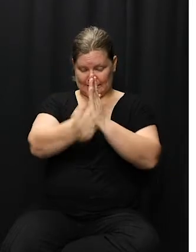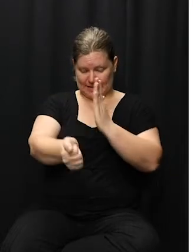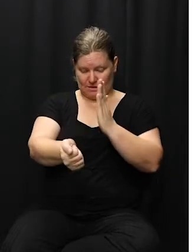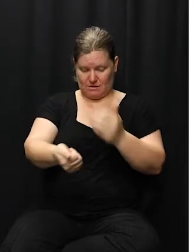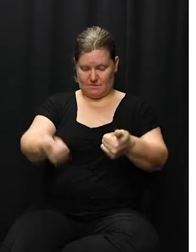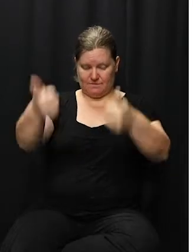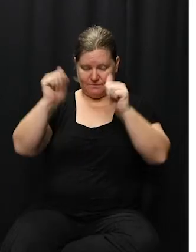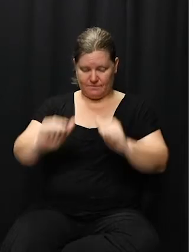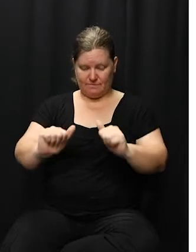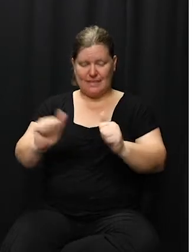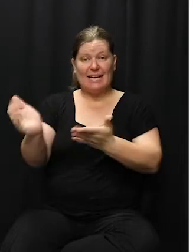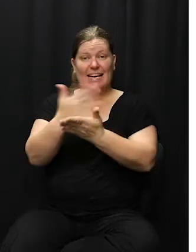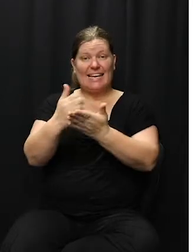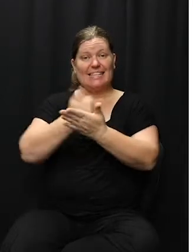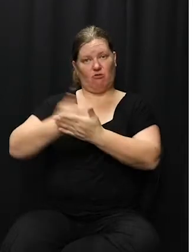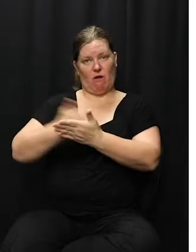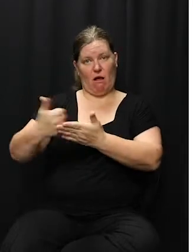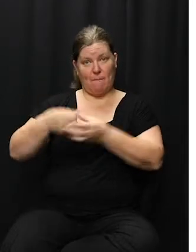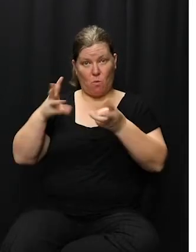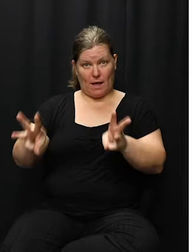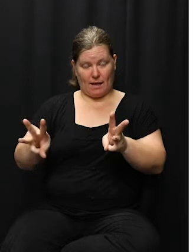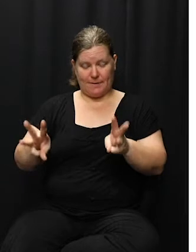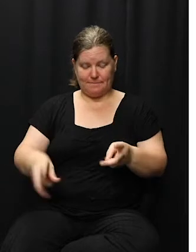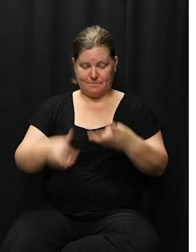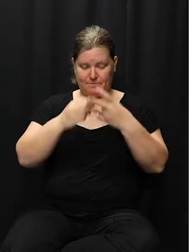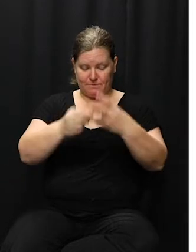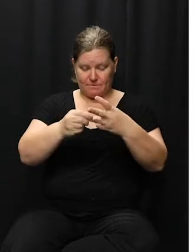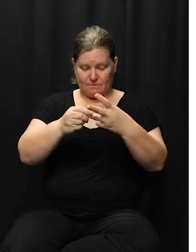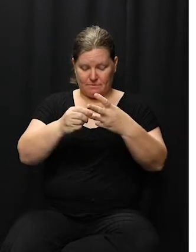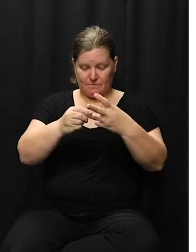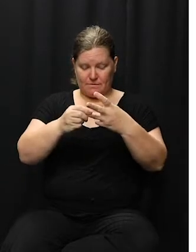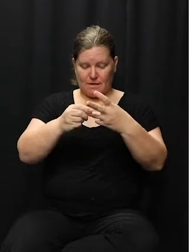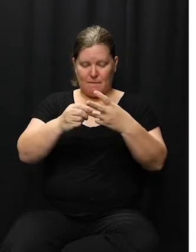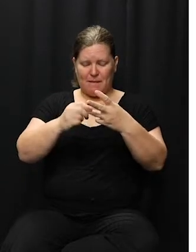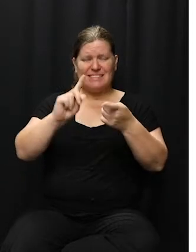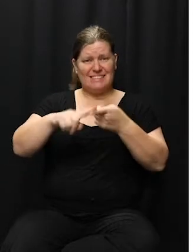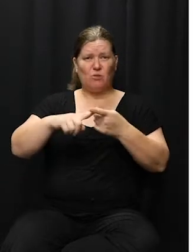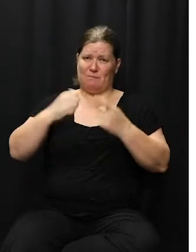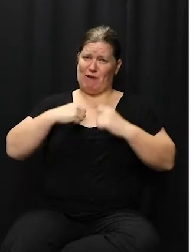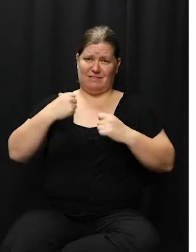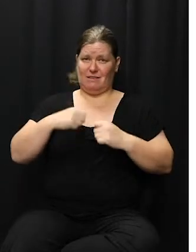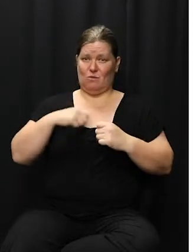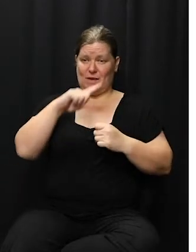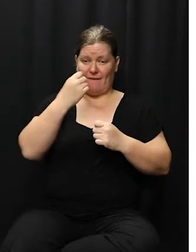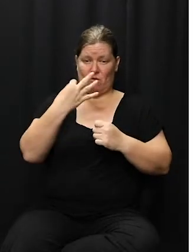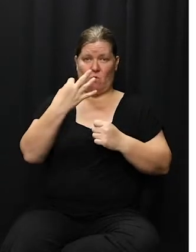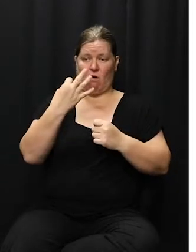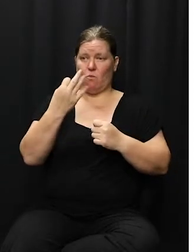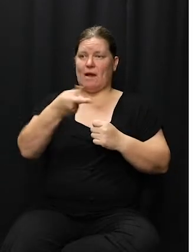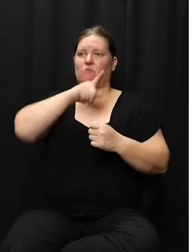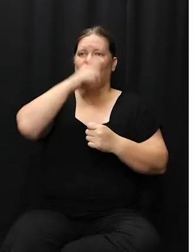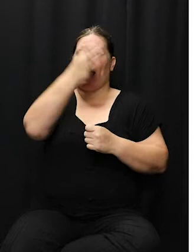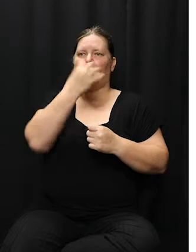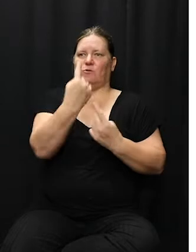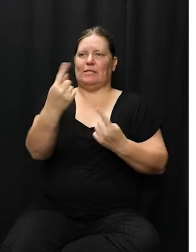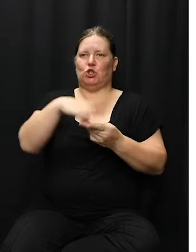make a valid judgment. And it has to be done, or the data has to be collected in a reliable way, but it has to be